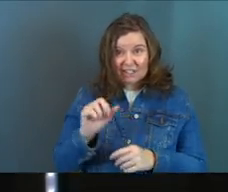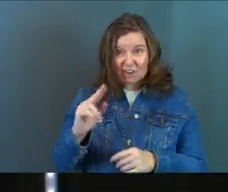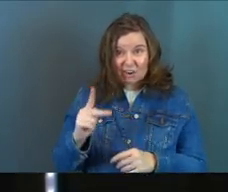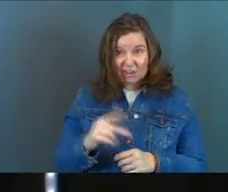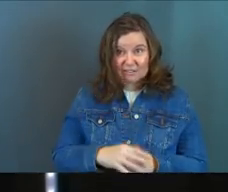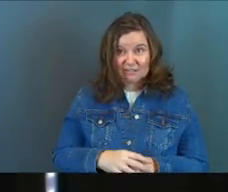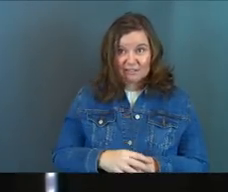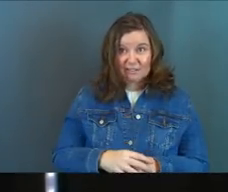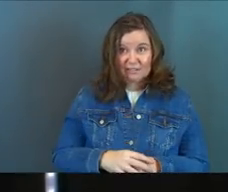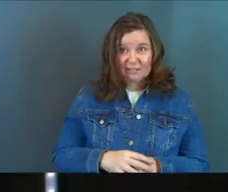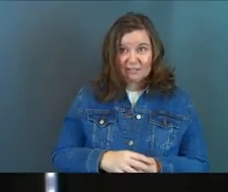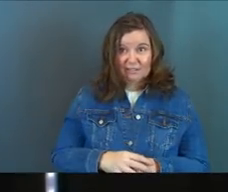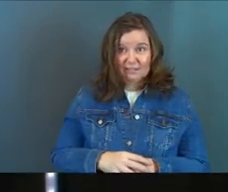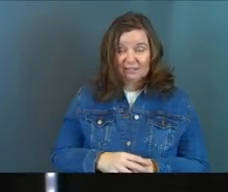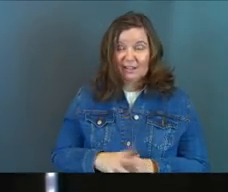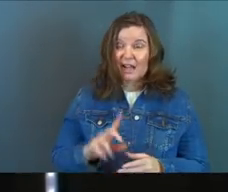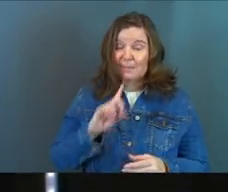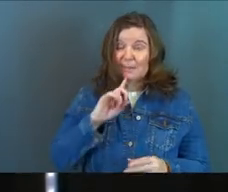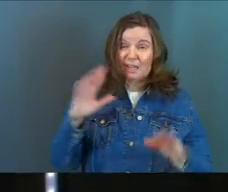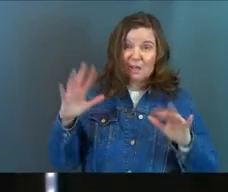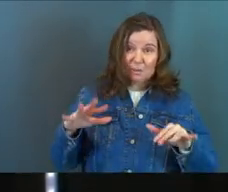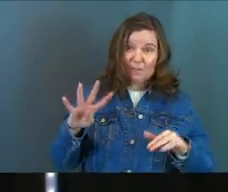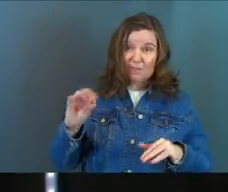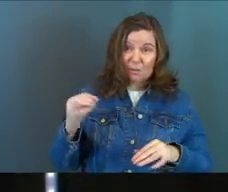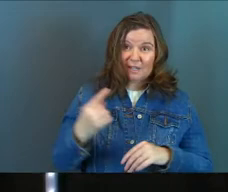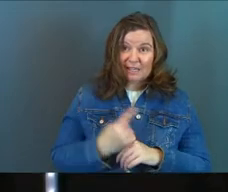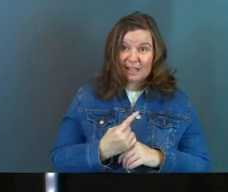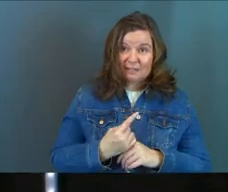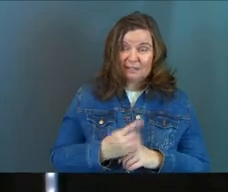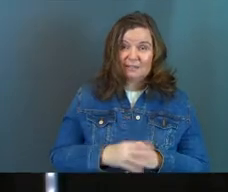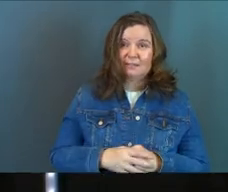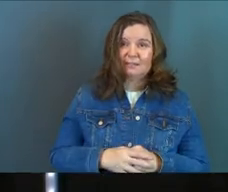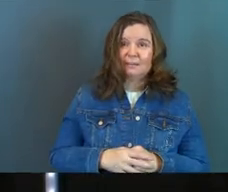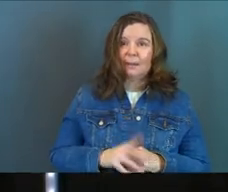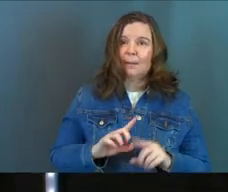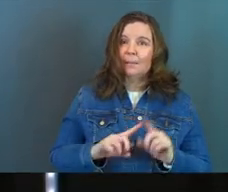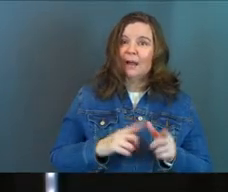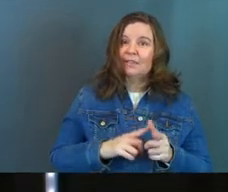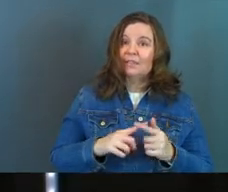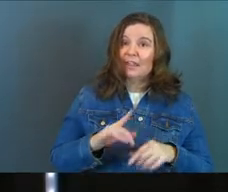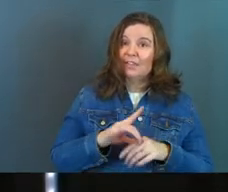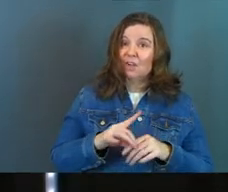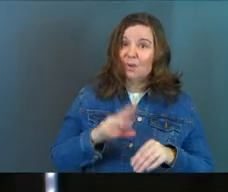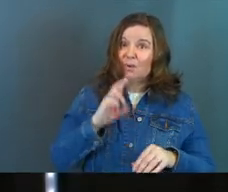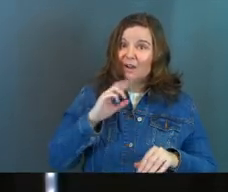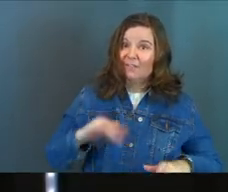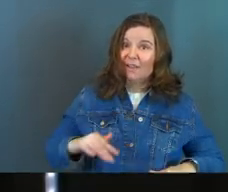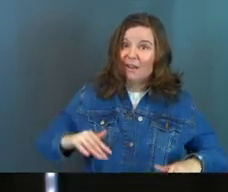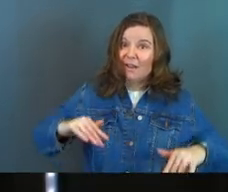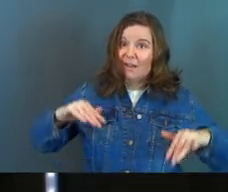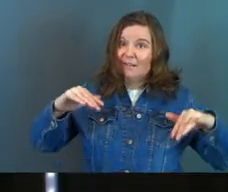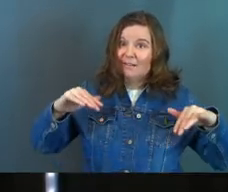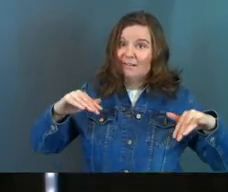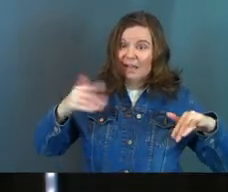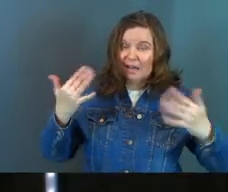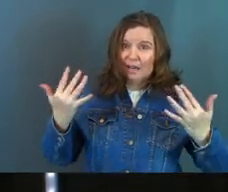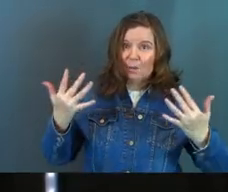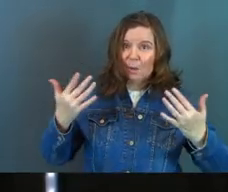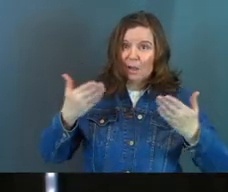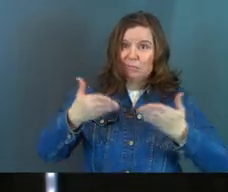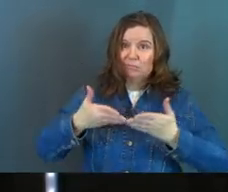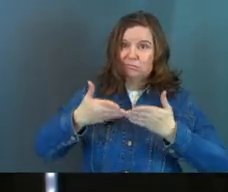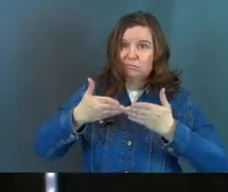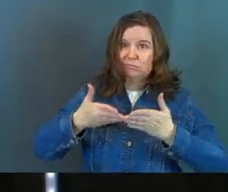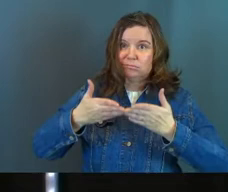that ark? I mean, it rained for 40 days, but then the earth was flooded. And he waits